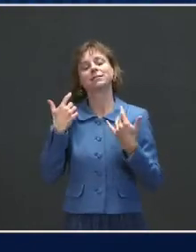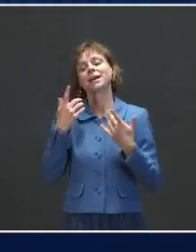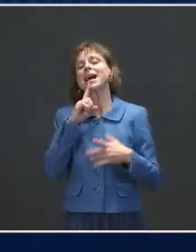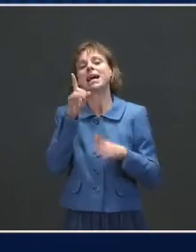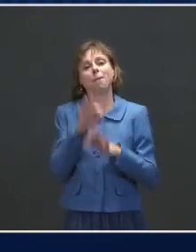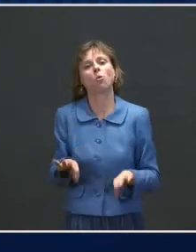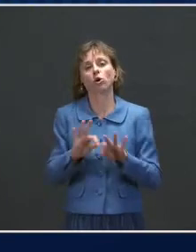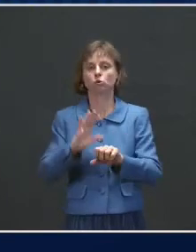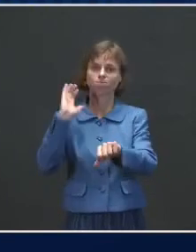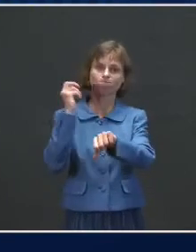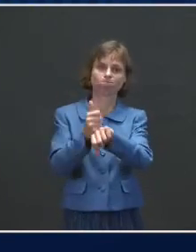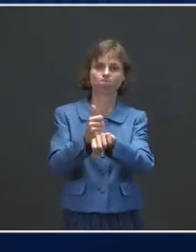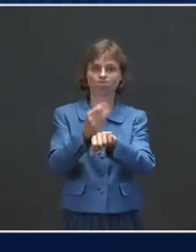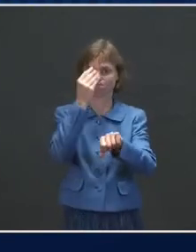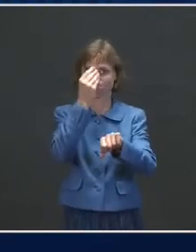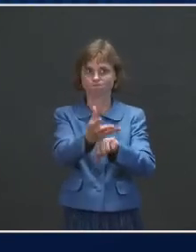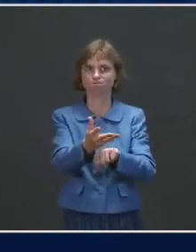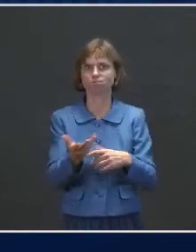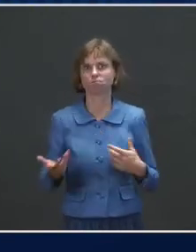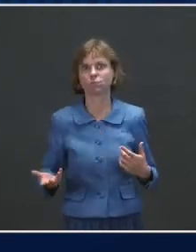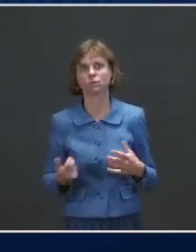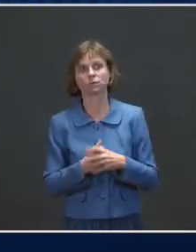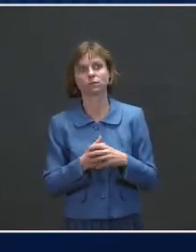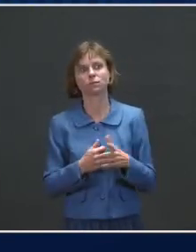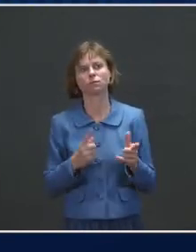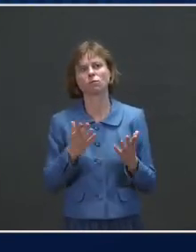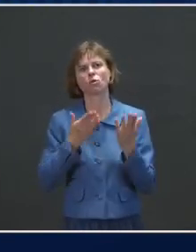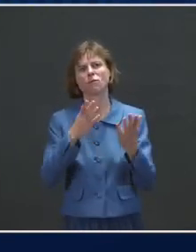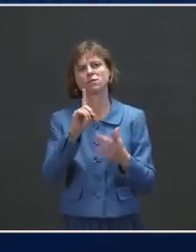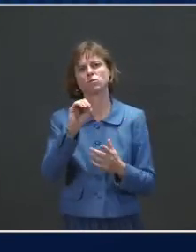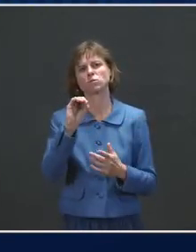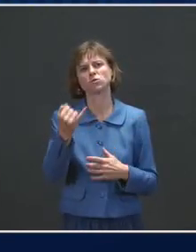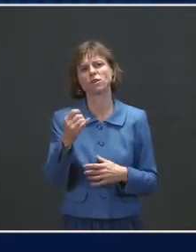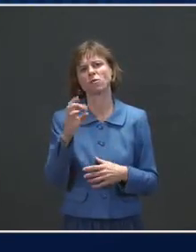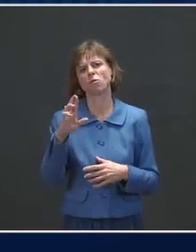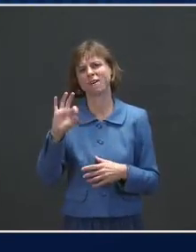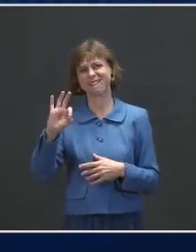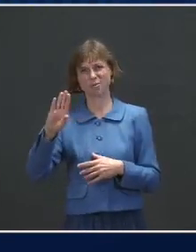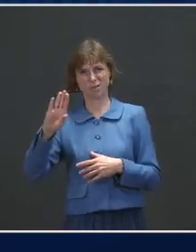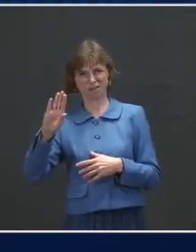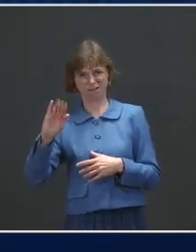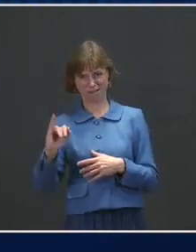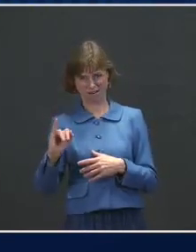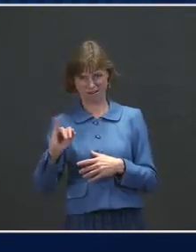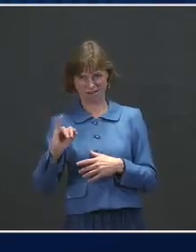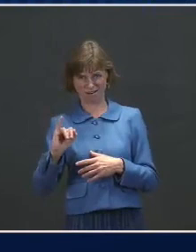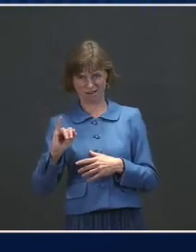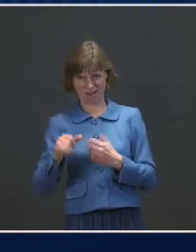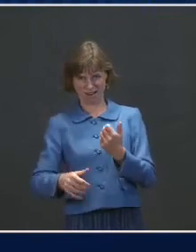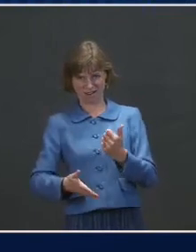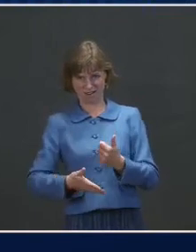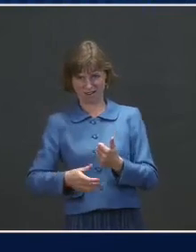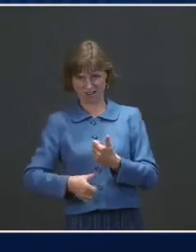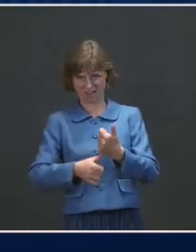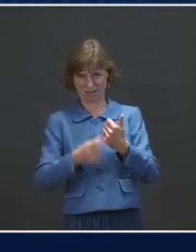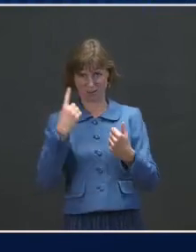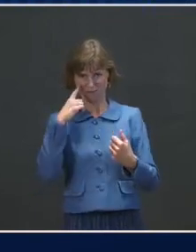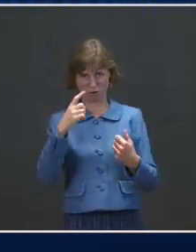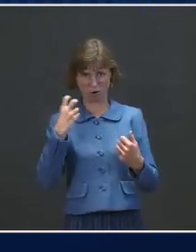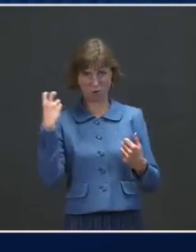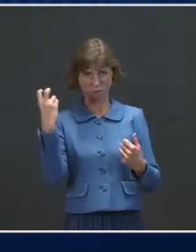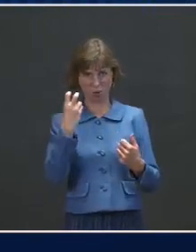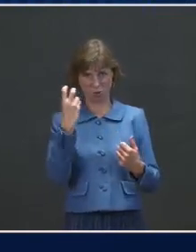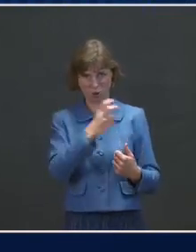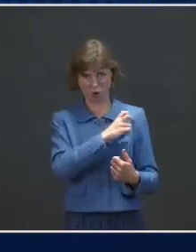there anything more that can be done, like offer DOJ or FBI assistance to local law enforcement authorities?